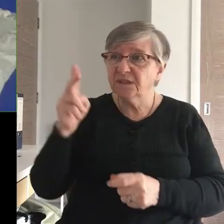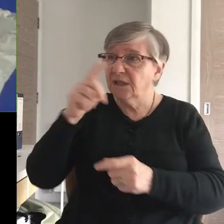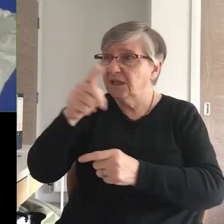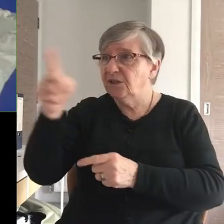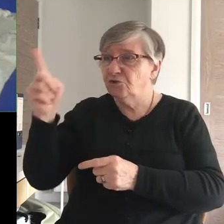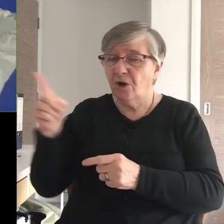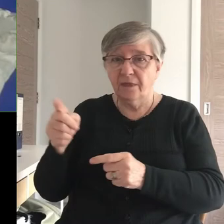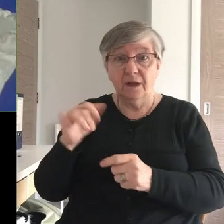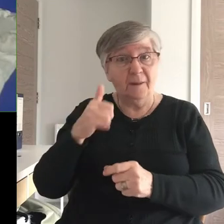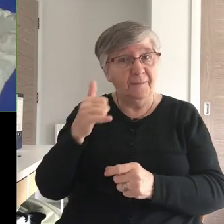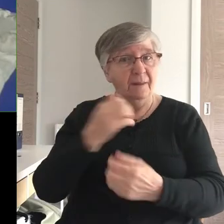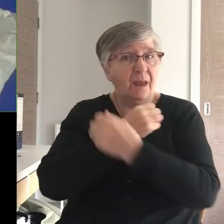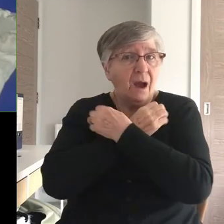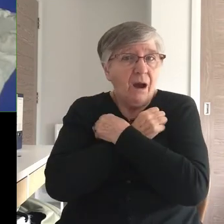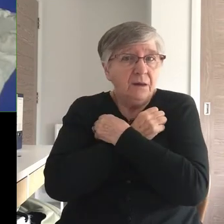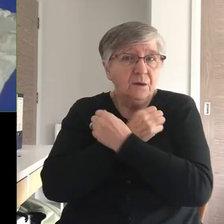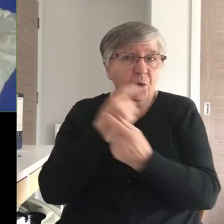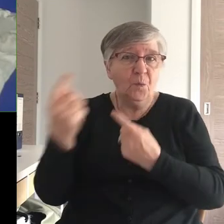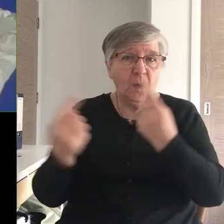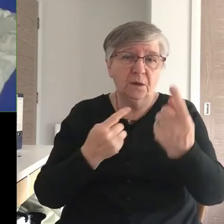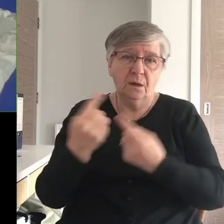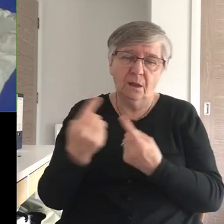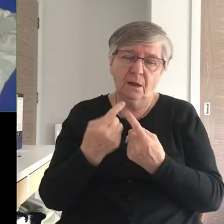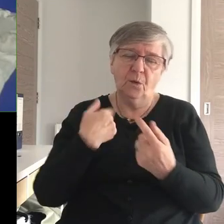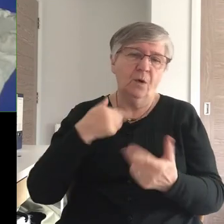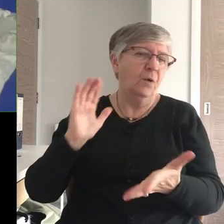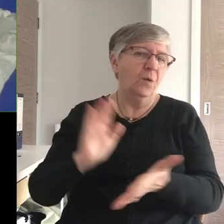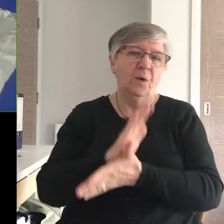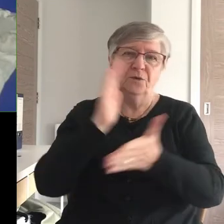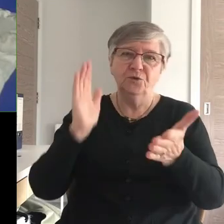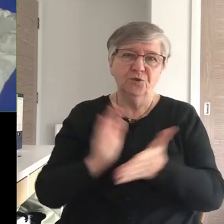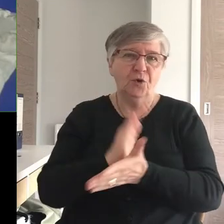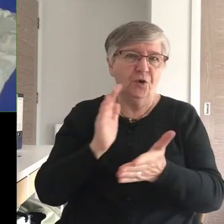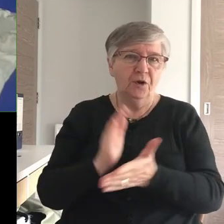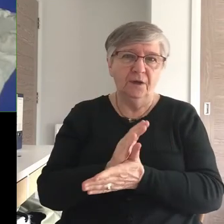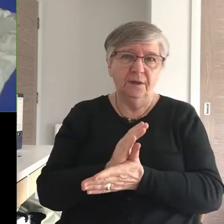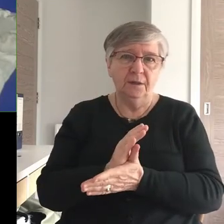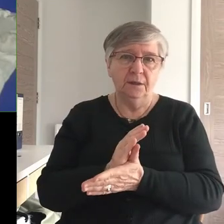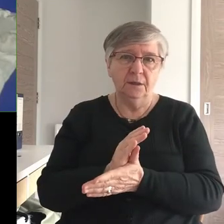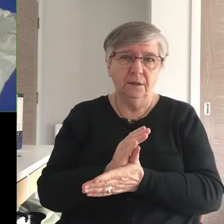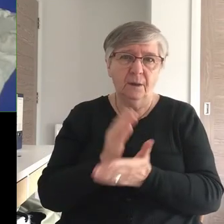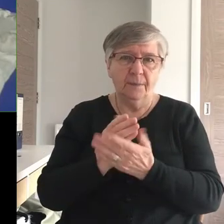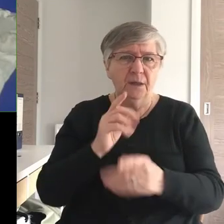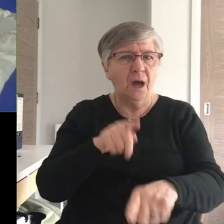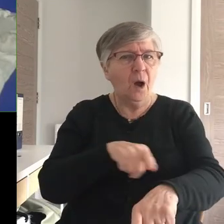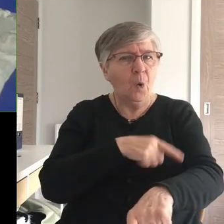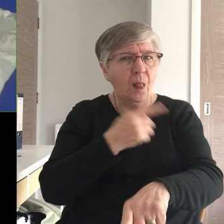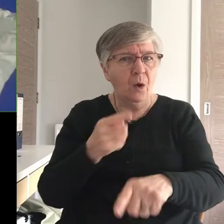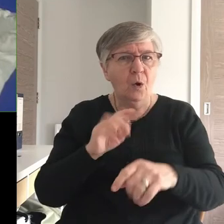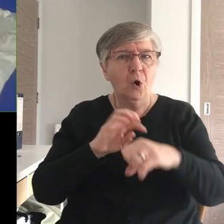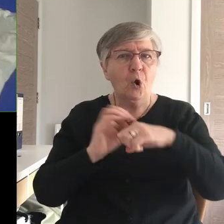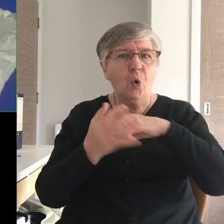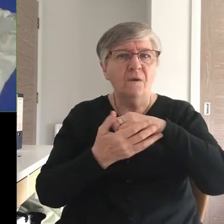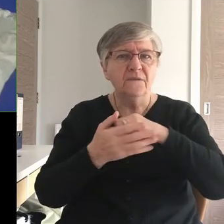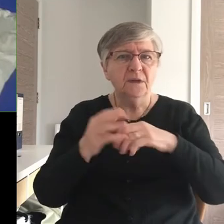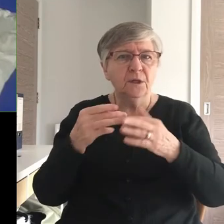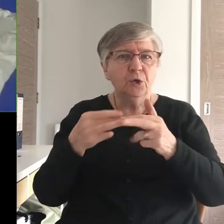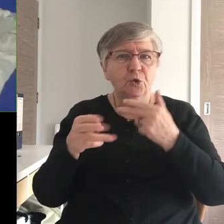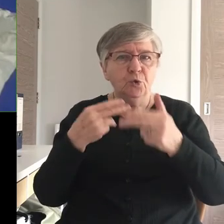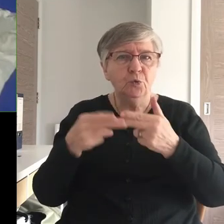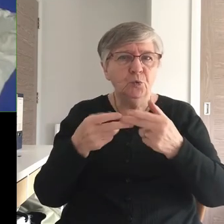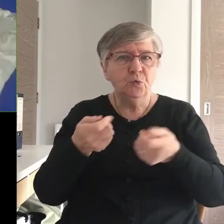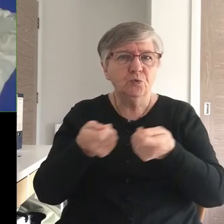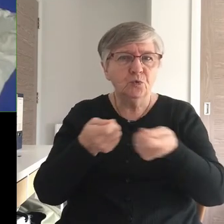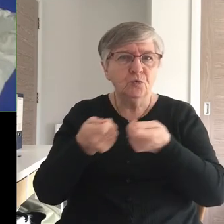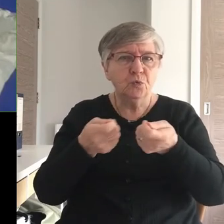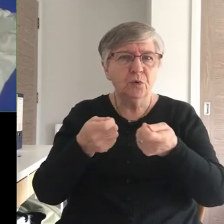and even hug each other. What a joy! But how long will COVID news rule the